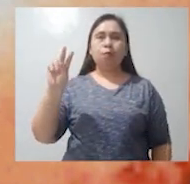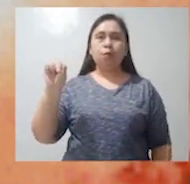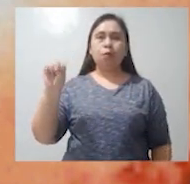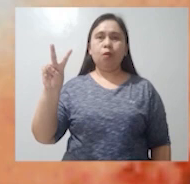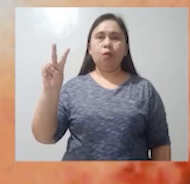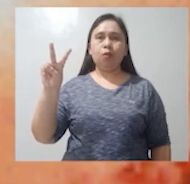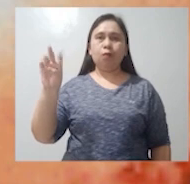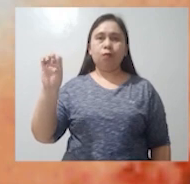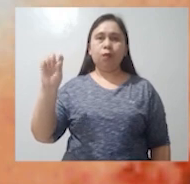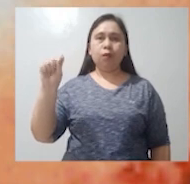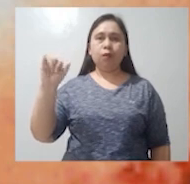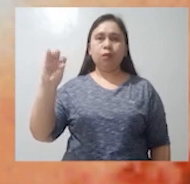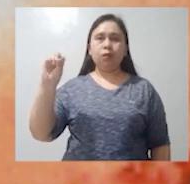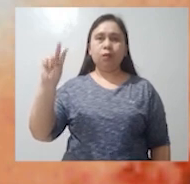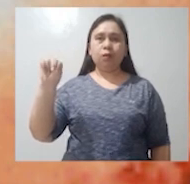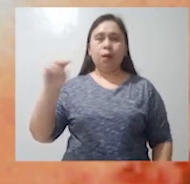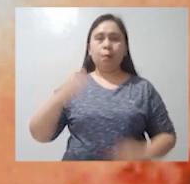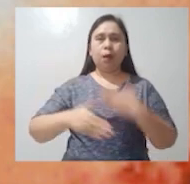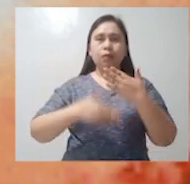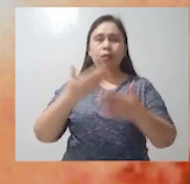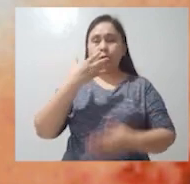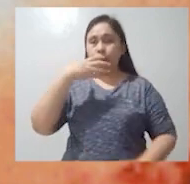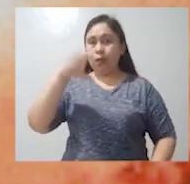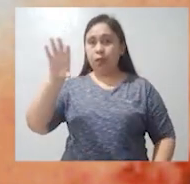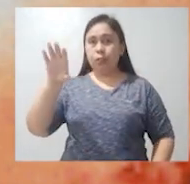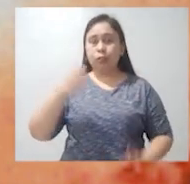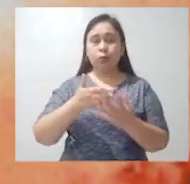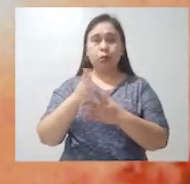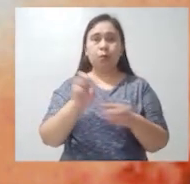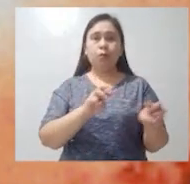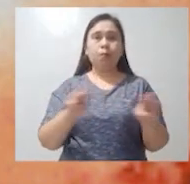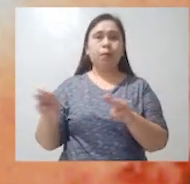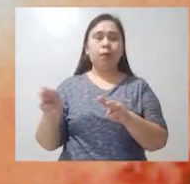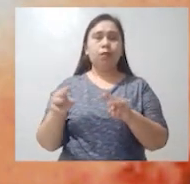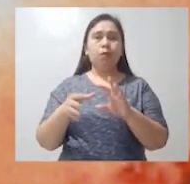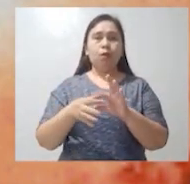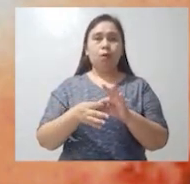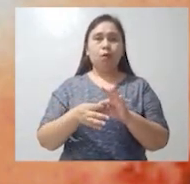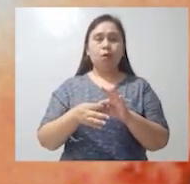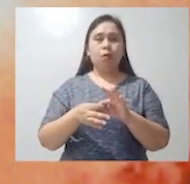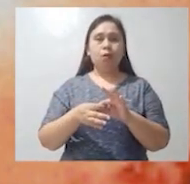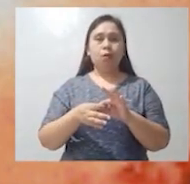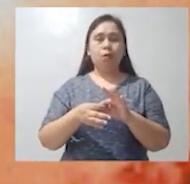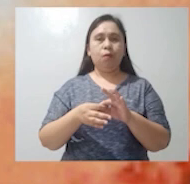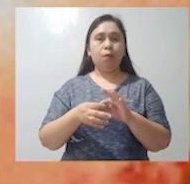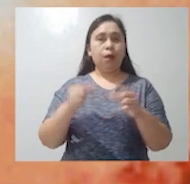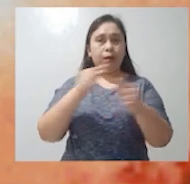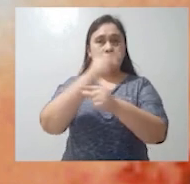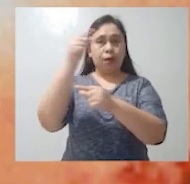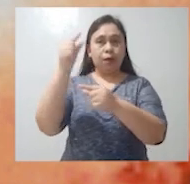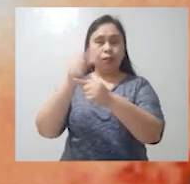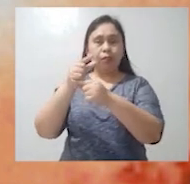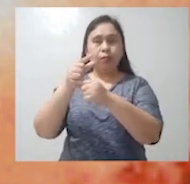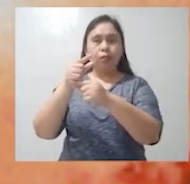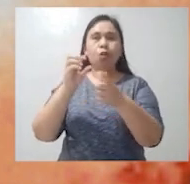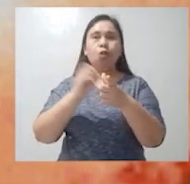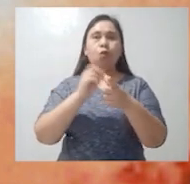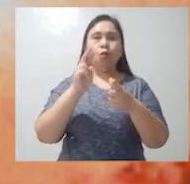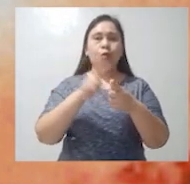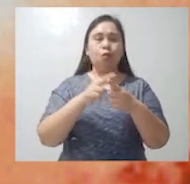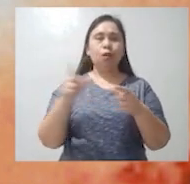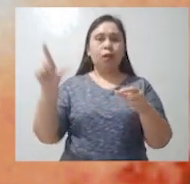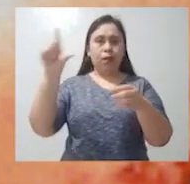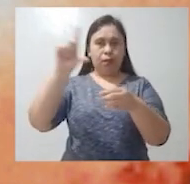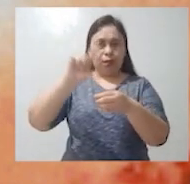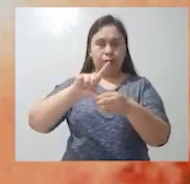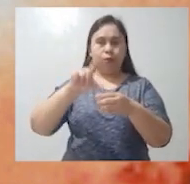process of heat through the movement of matter, usually a gas or a liquid. In a refrigerator, convection occurs through